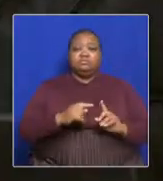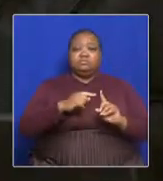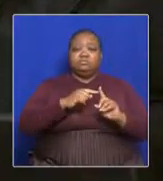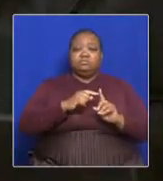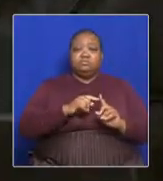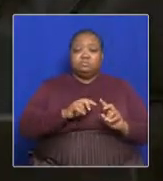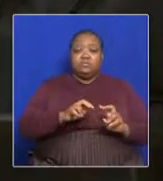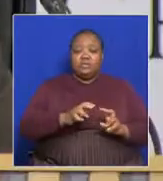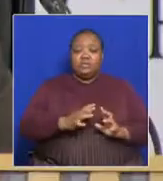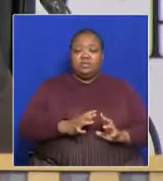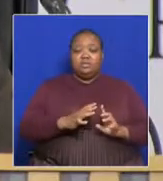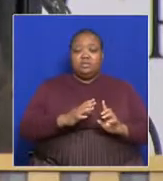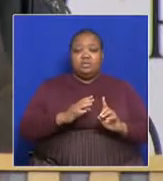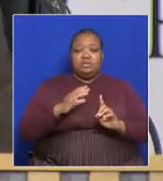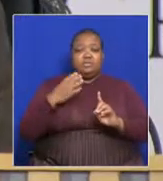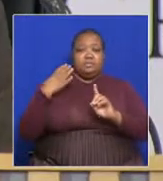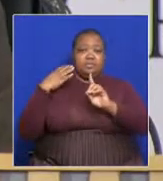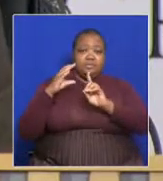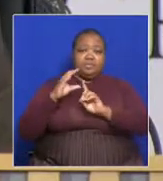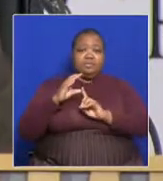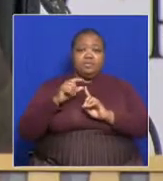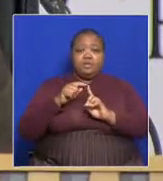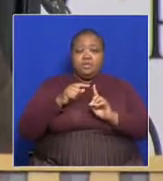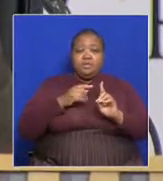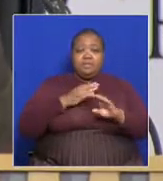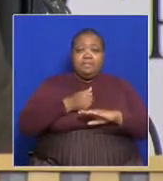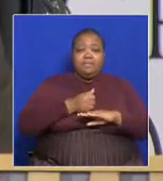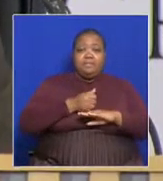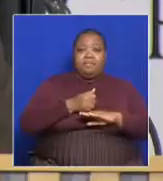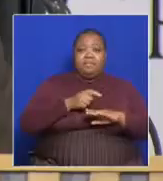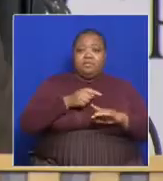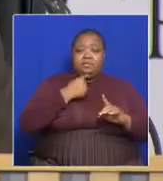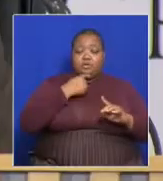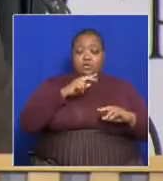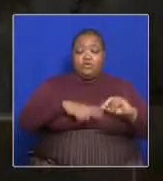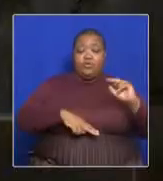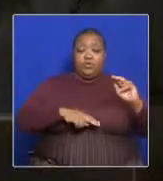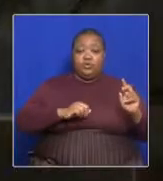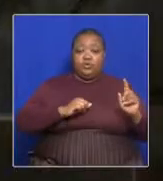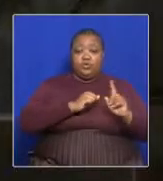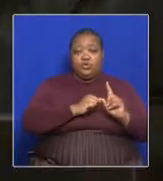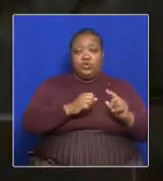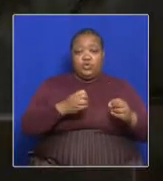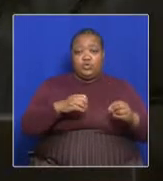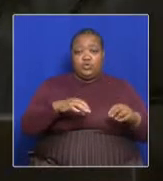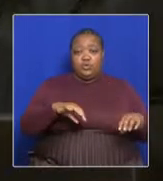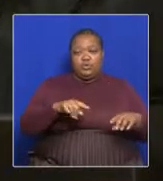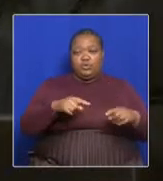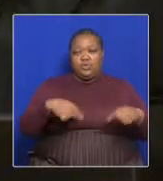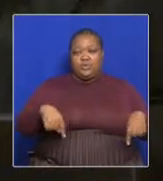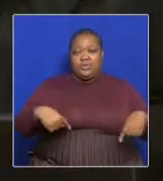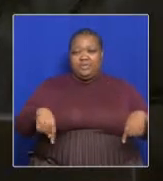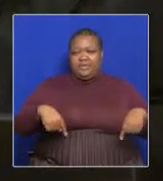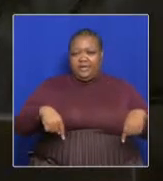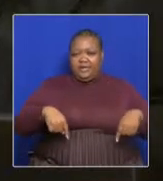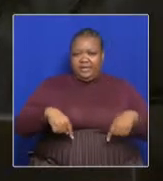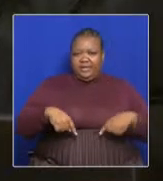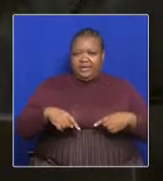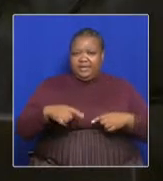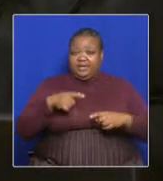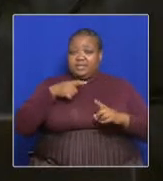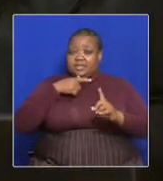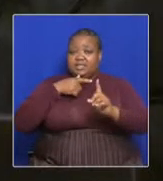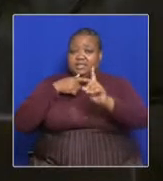must blame you for the loss on that basis, or you were afraid to tell your bosses that I